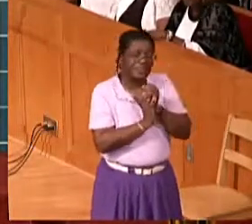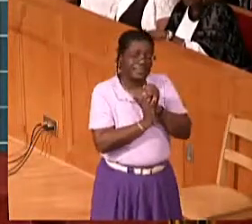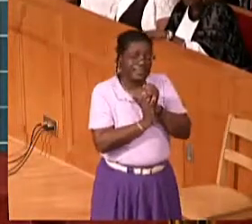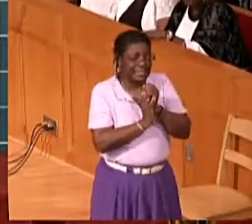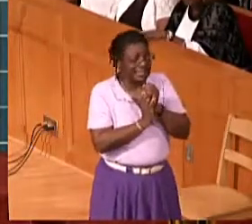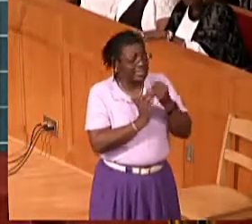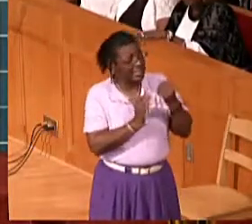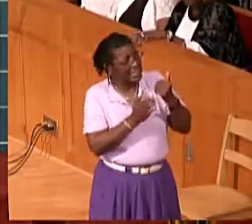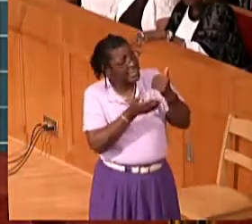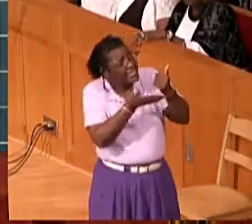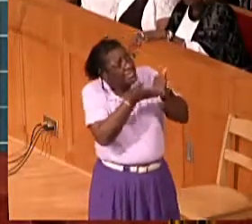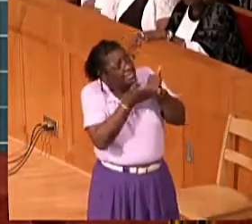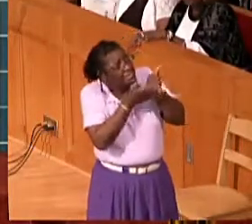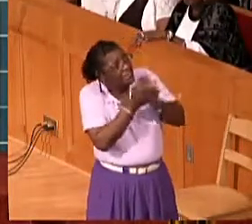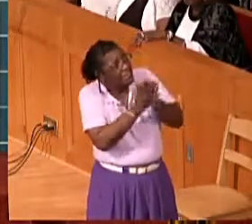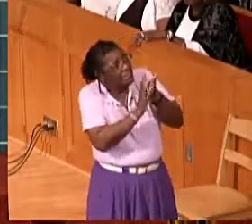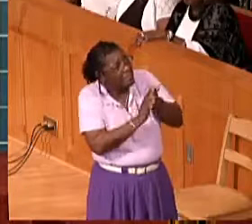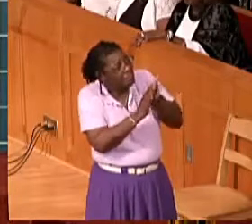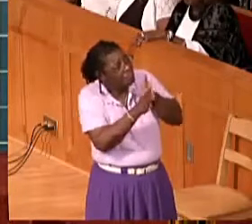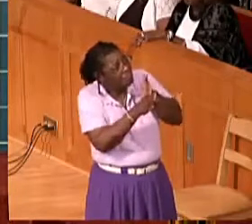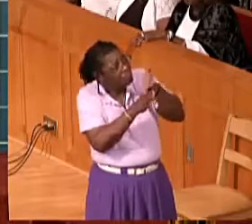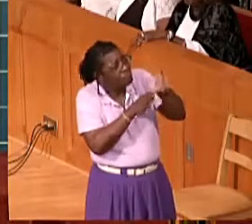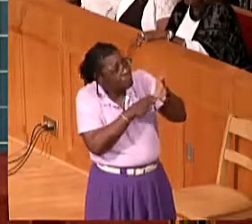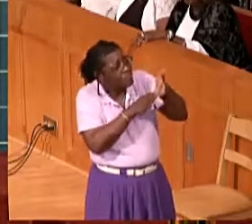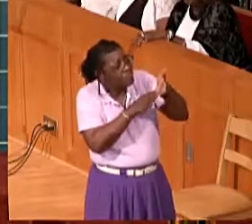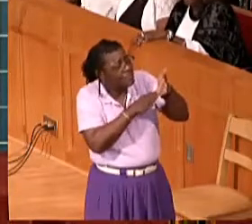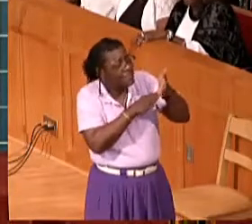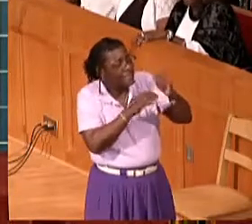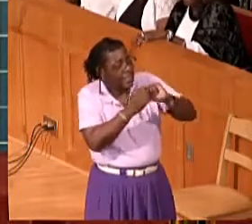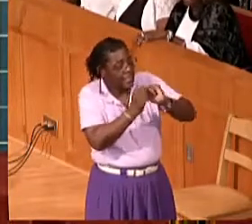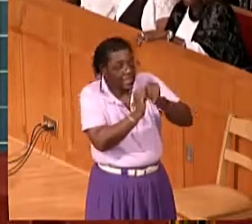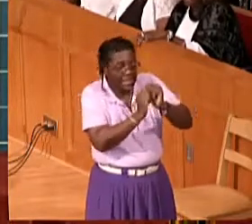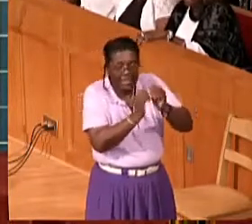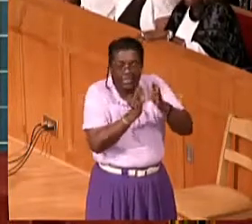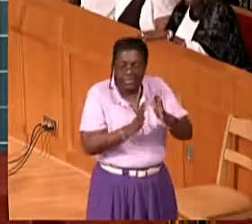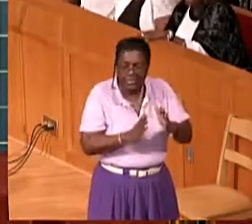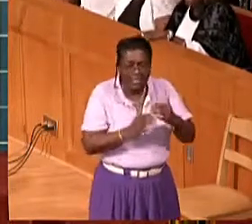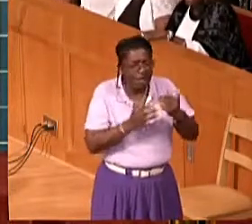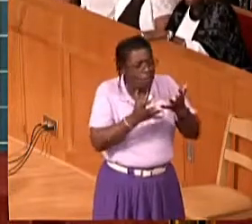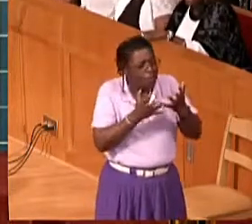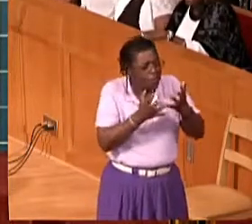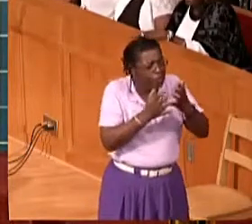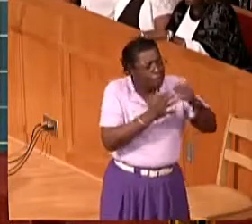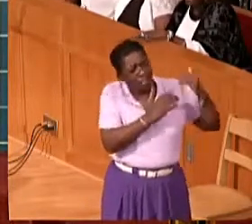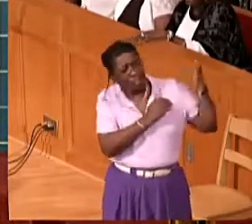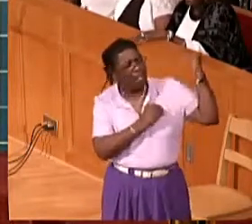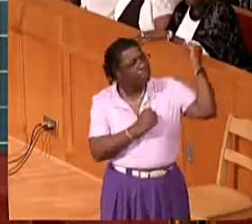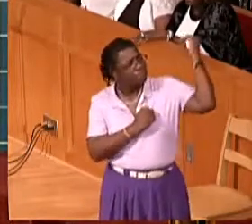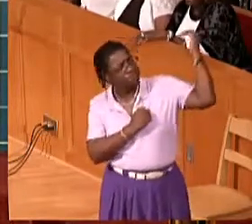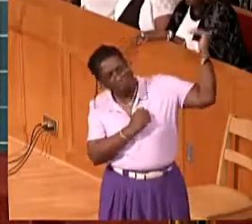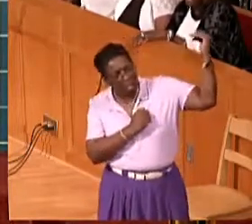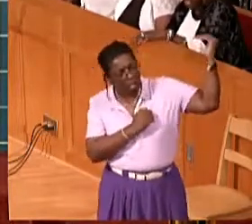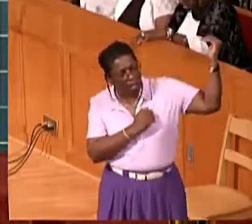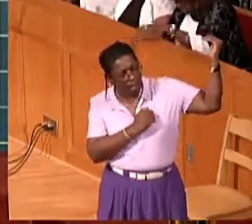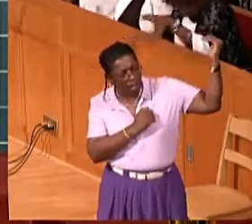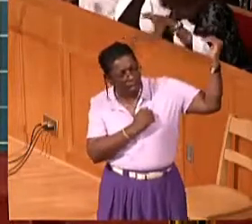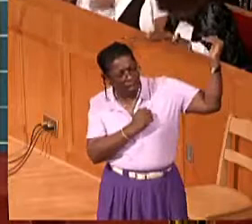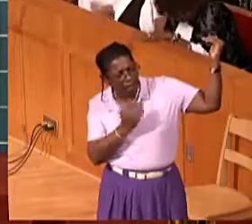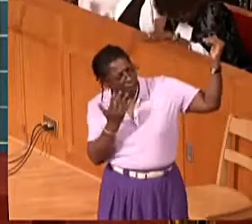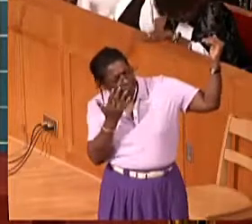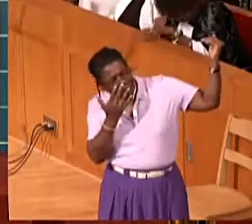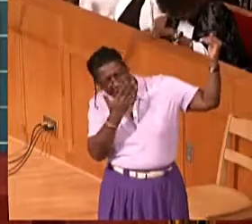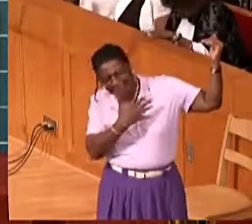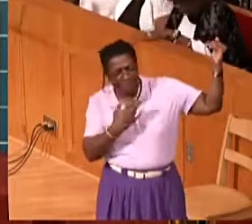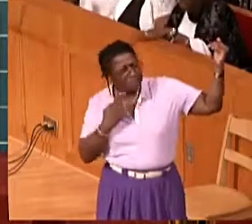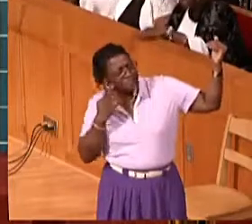athlete. Always wanted to be 6'2" or better. Amen. I wanted to be tall, dark, and handsome. Come on, help me.